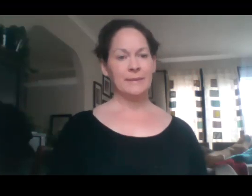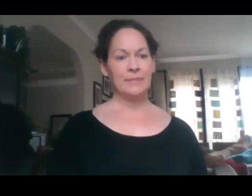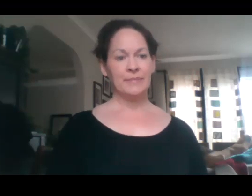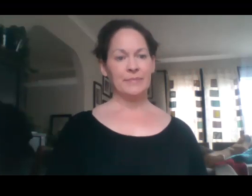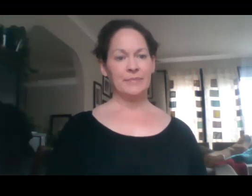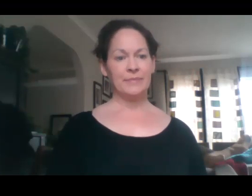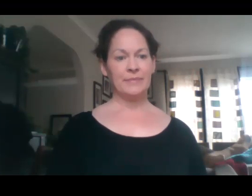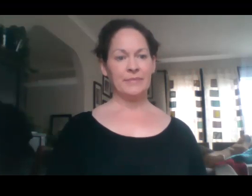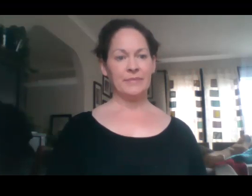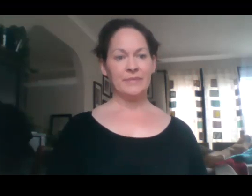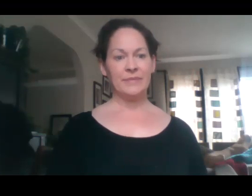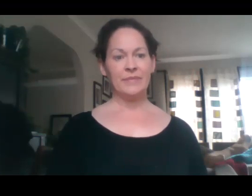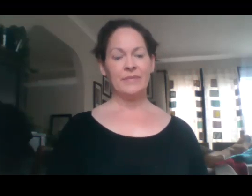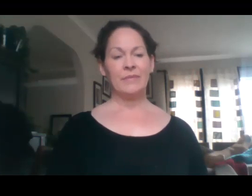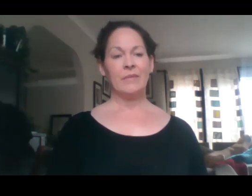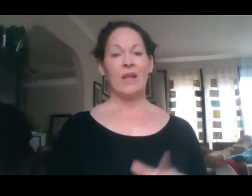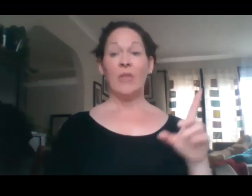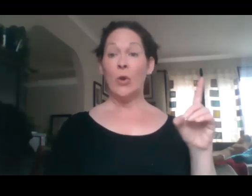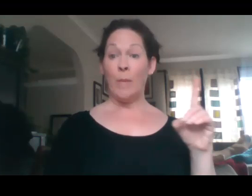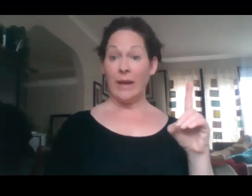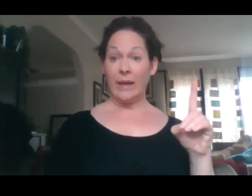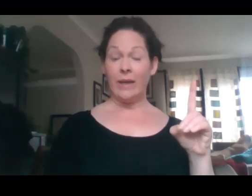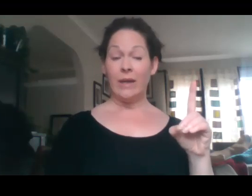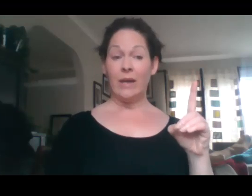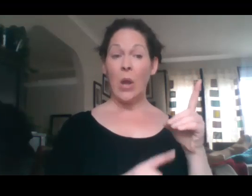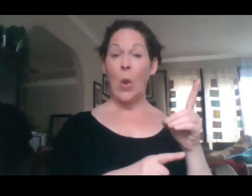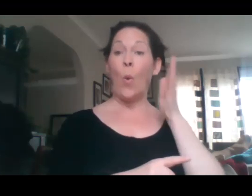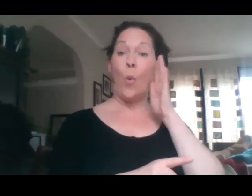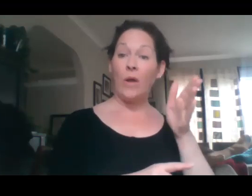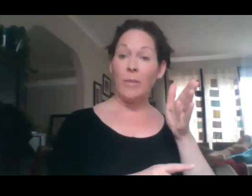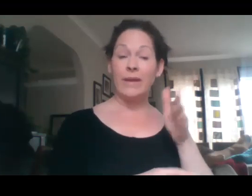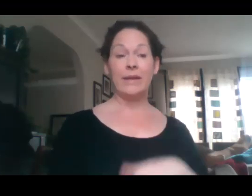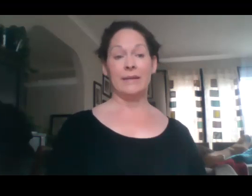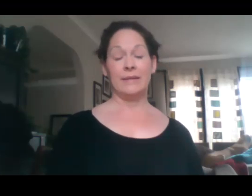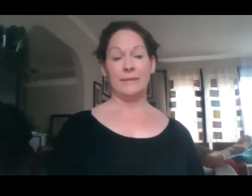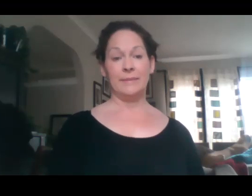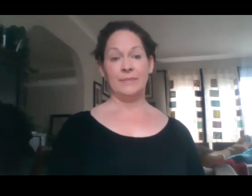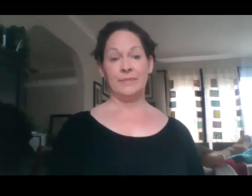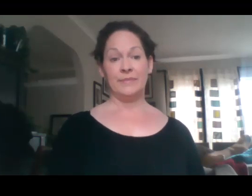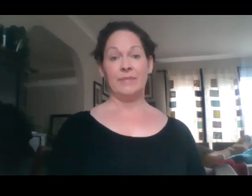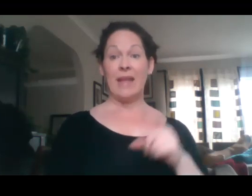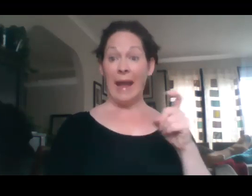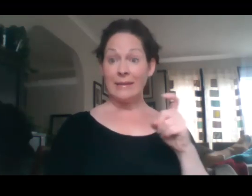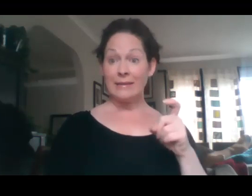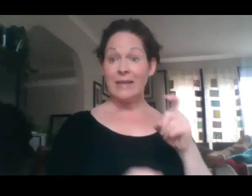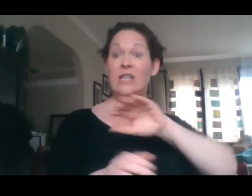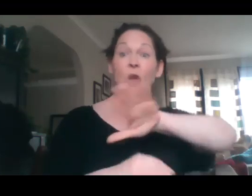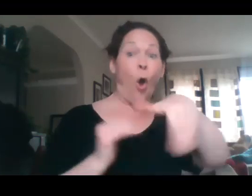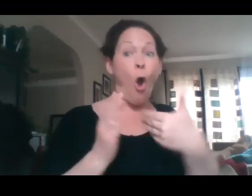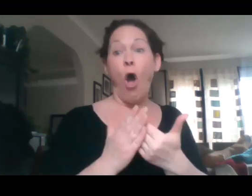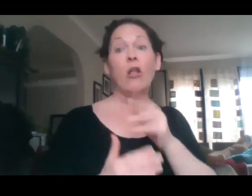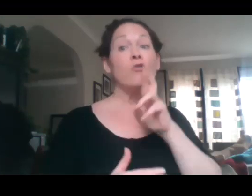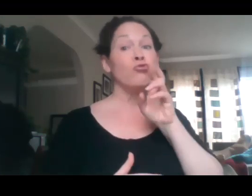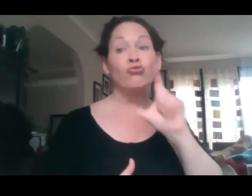we imply the domain restriction that x is all real numbers such